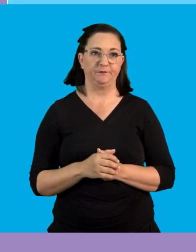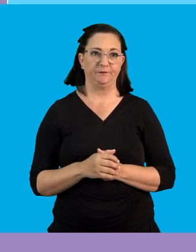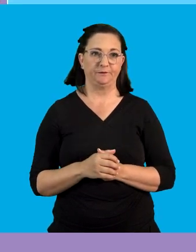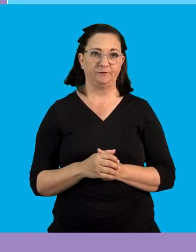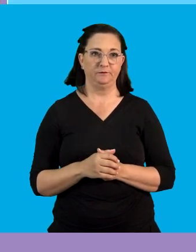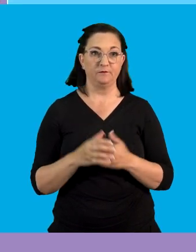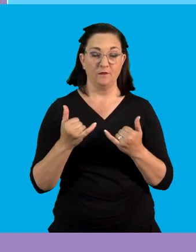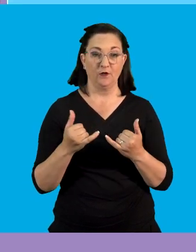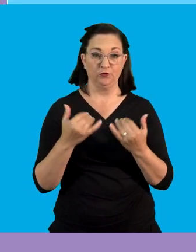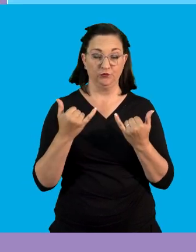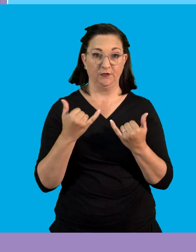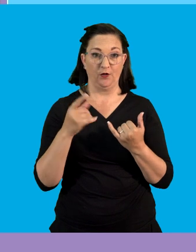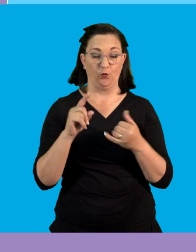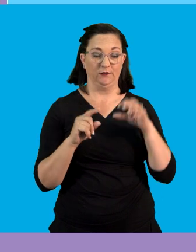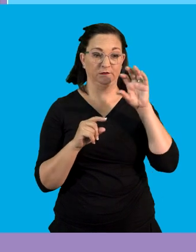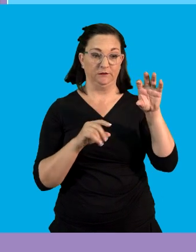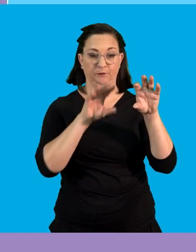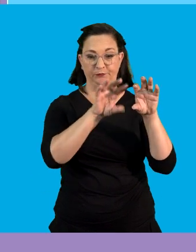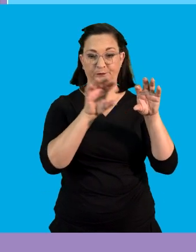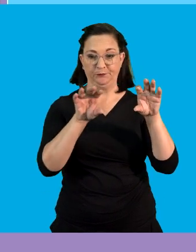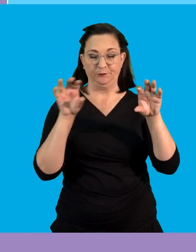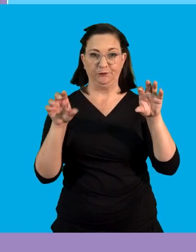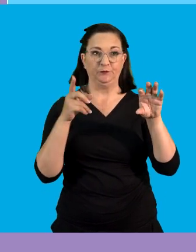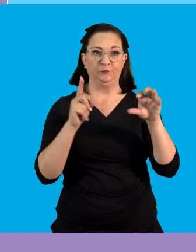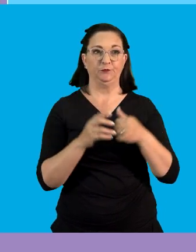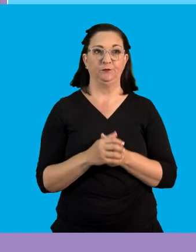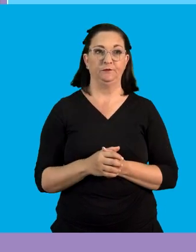Our concept map for today will be,